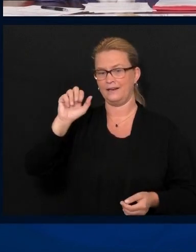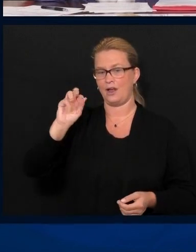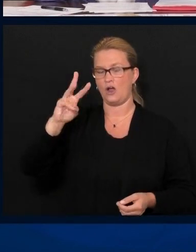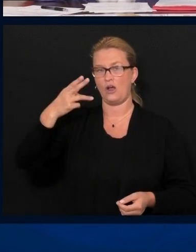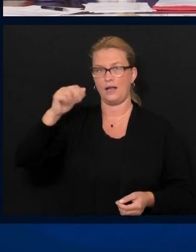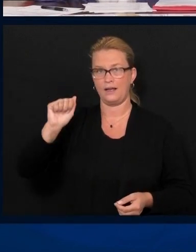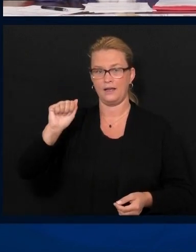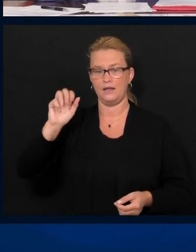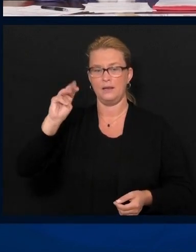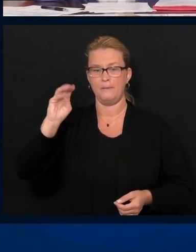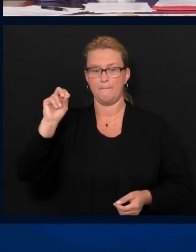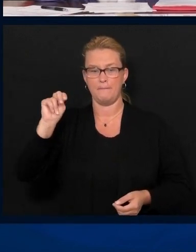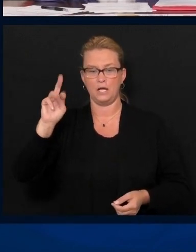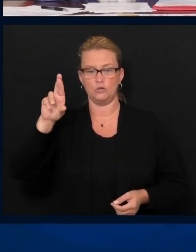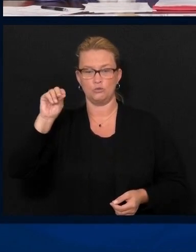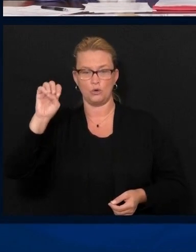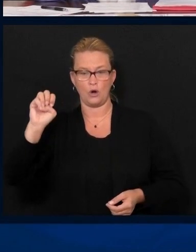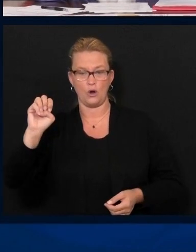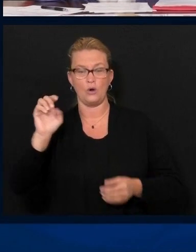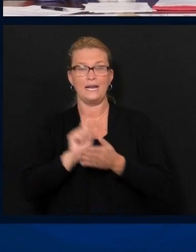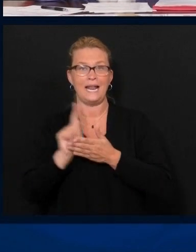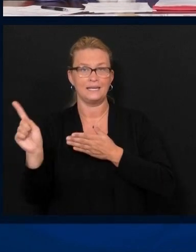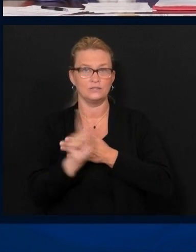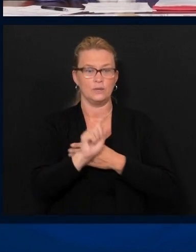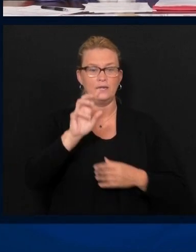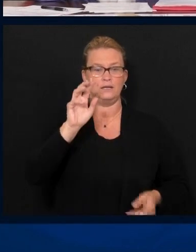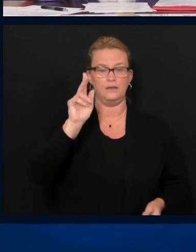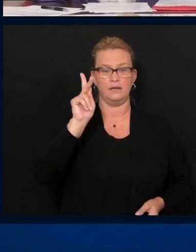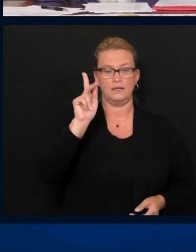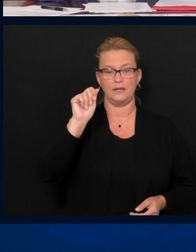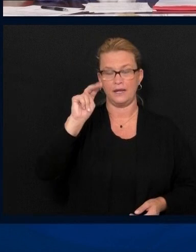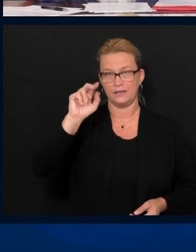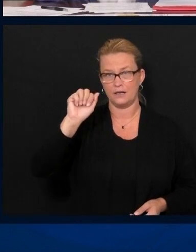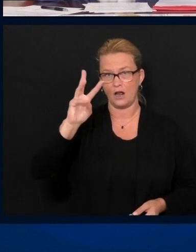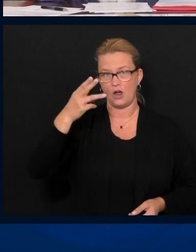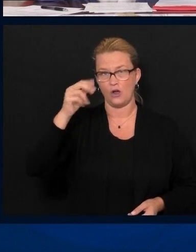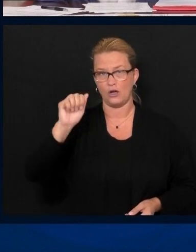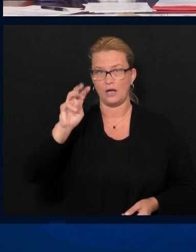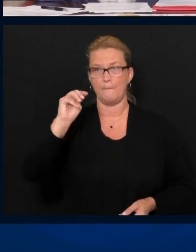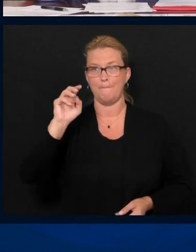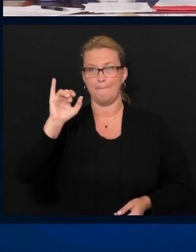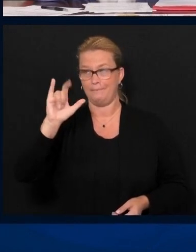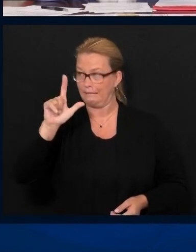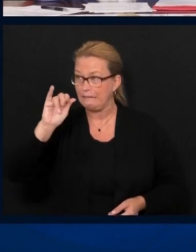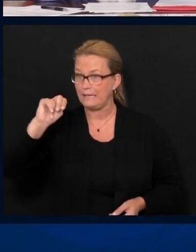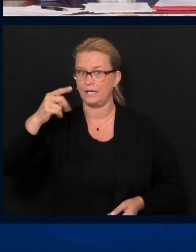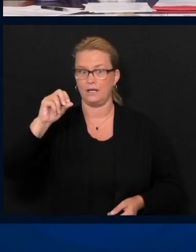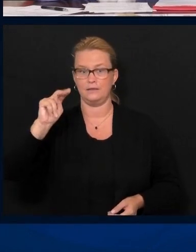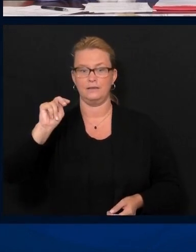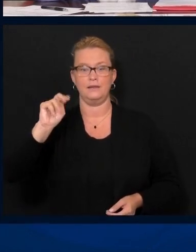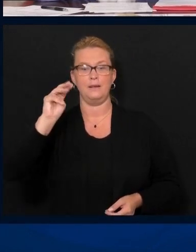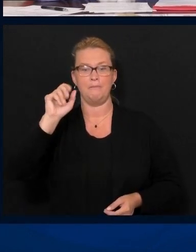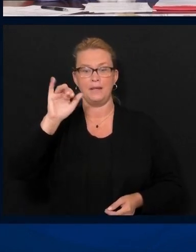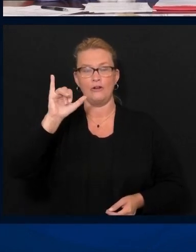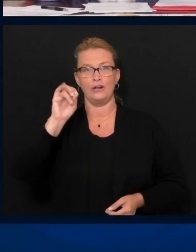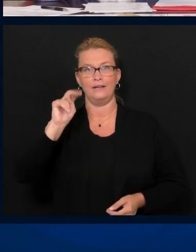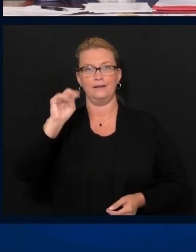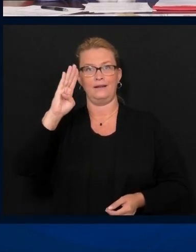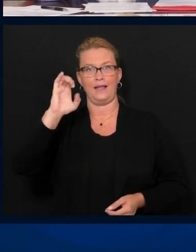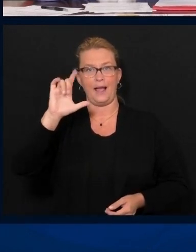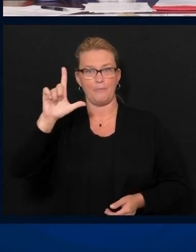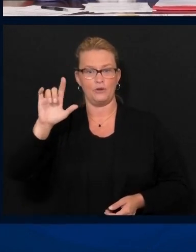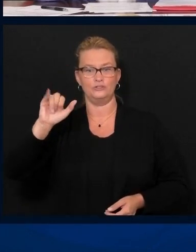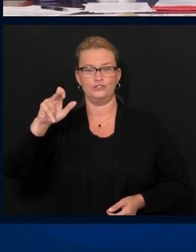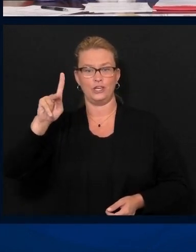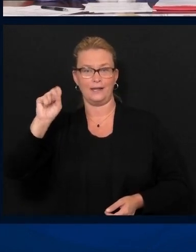County. Next week, we'll be in Kanawha, Lincoln, Ohio, Mingo, Marion, Cabell, and Jackson counties.